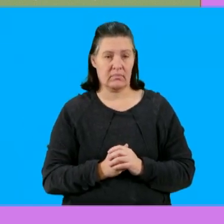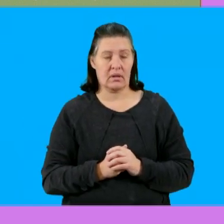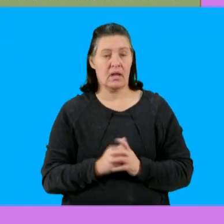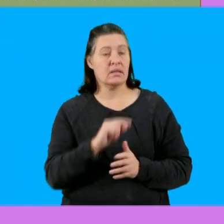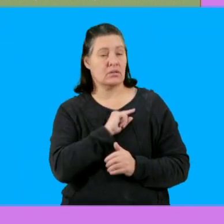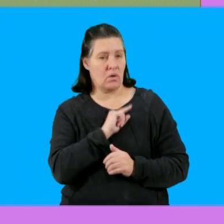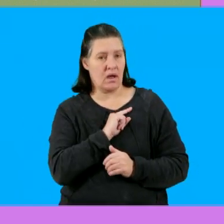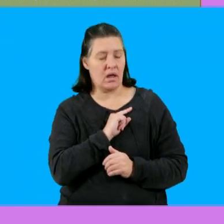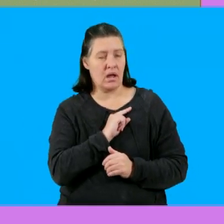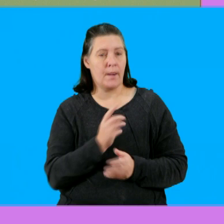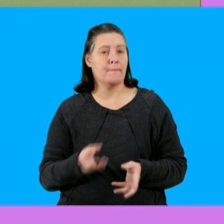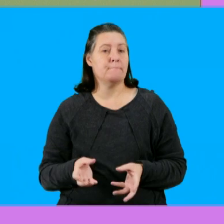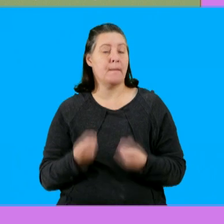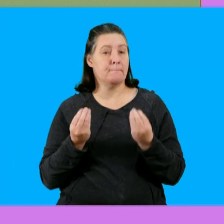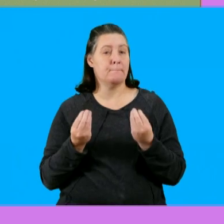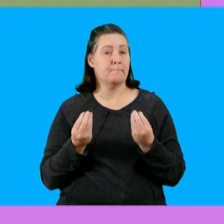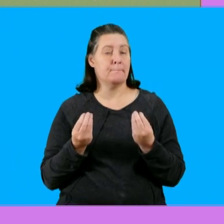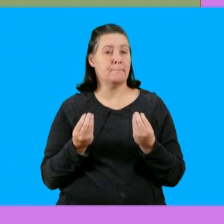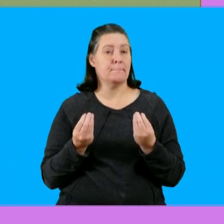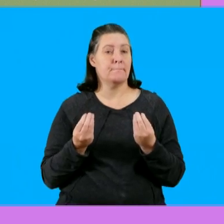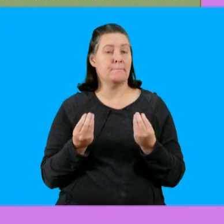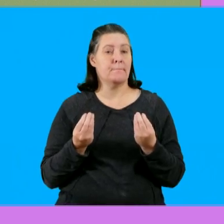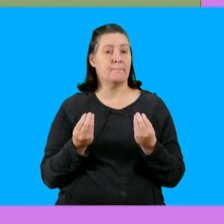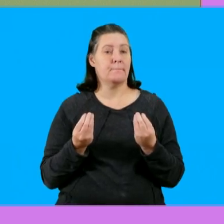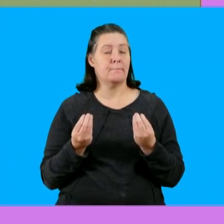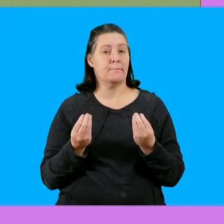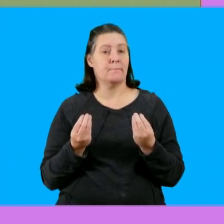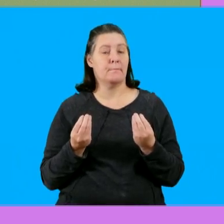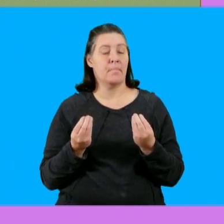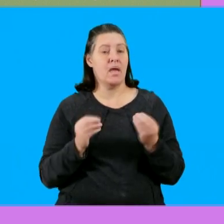So therefore, it amounts to